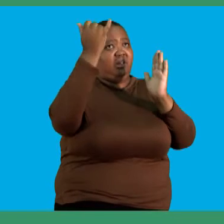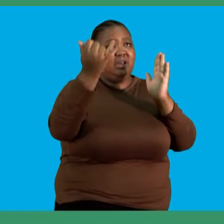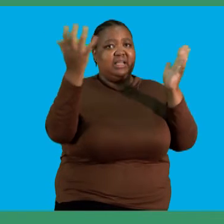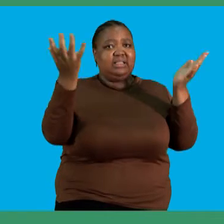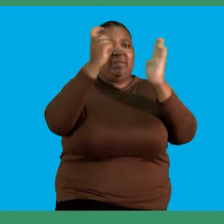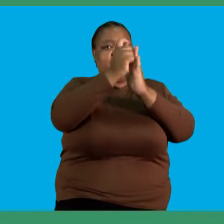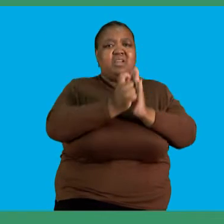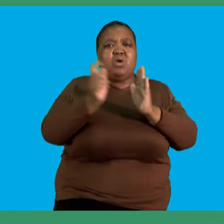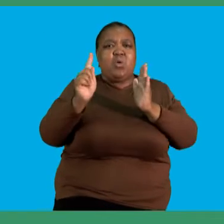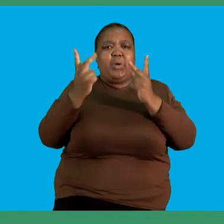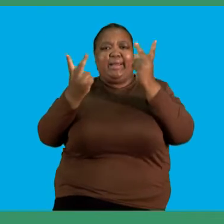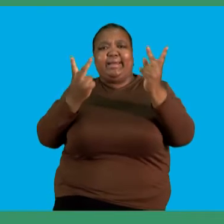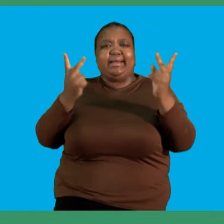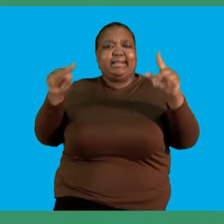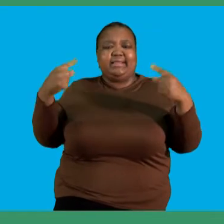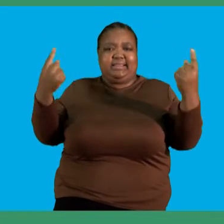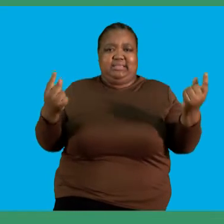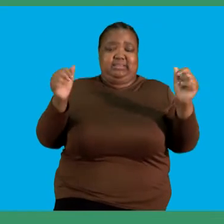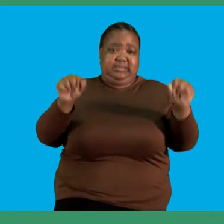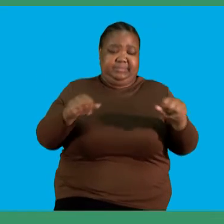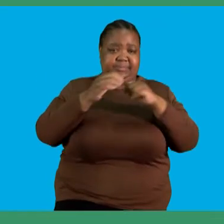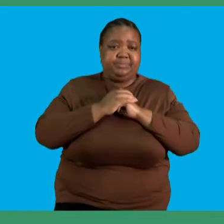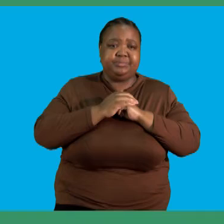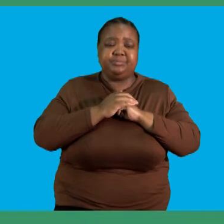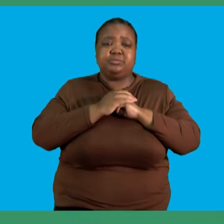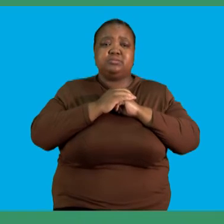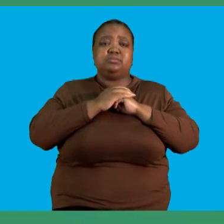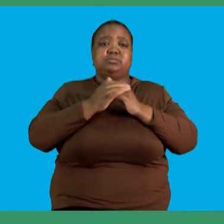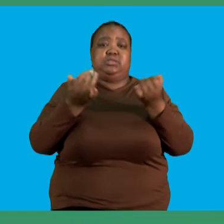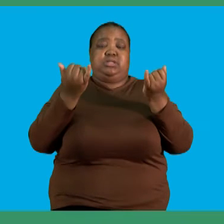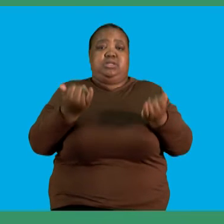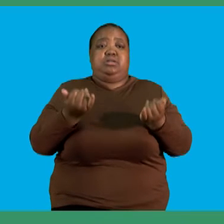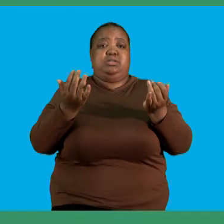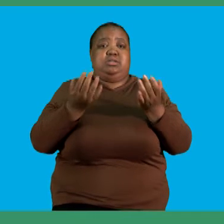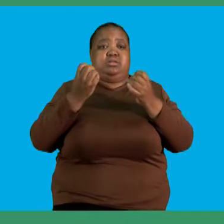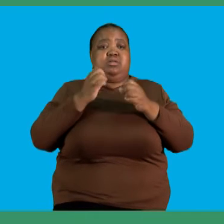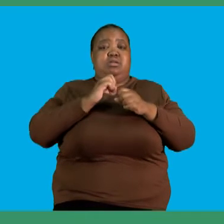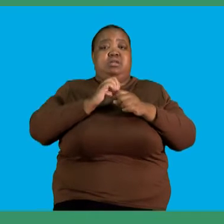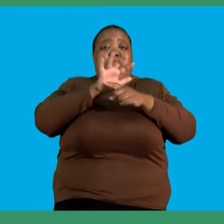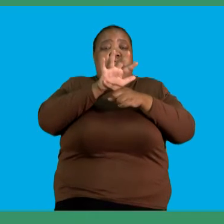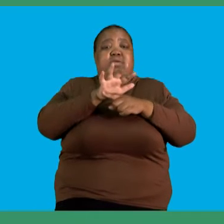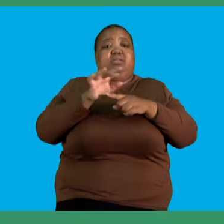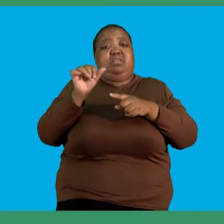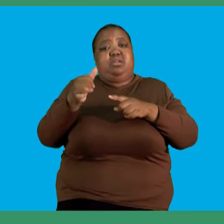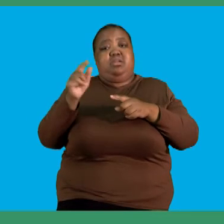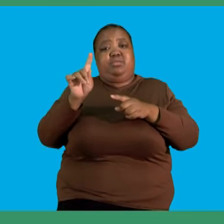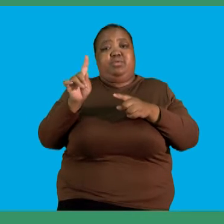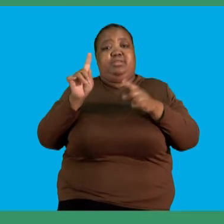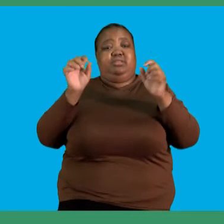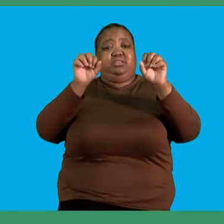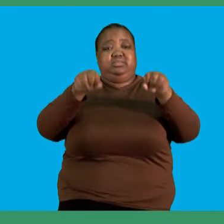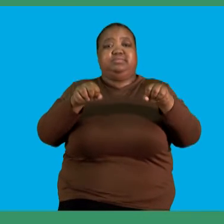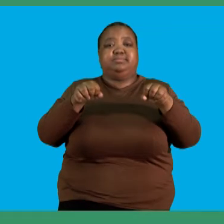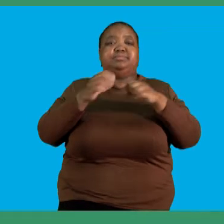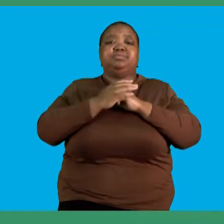don't even see which ideas trying to be put across. So that's what they mean with that. And then we have now the impact of